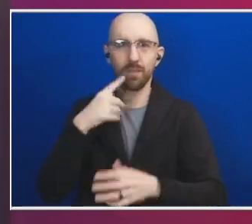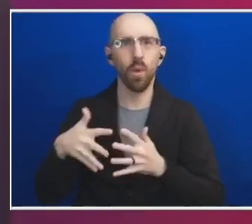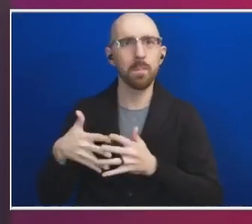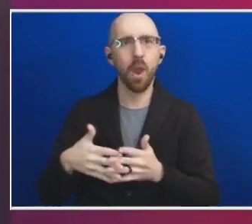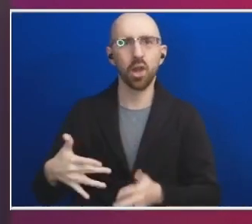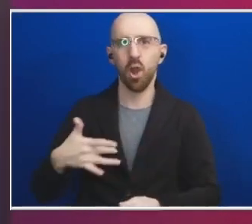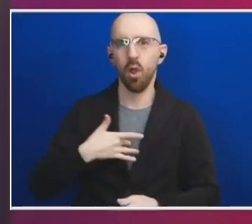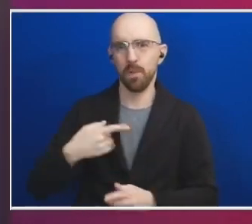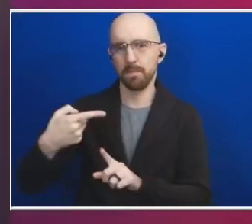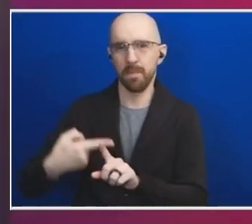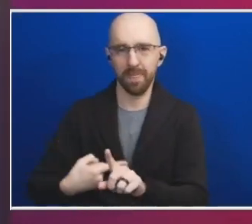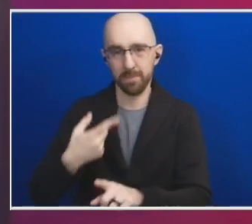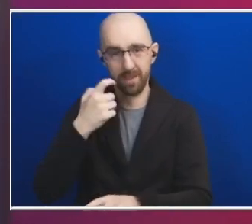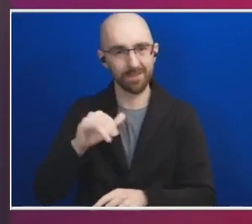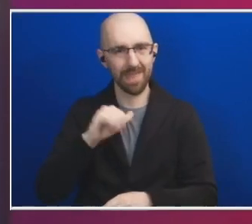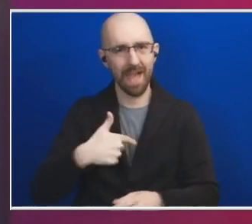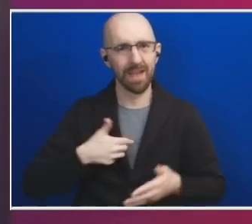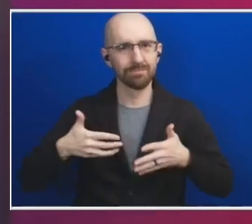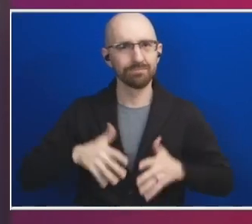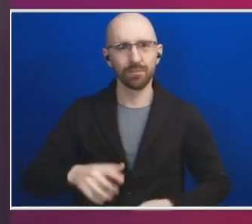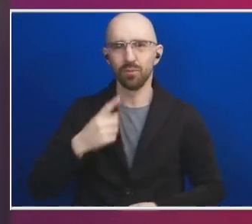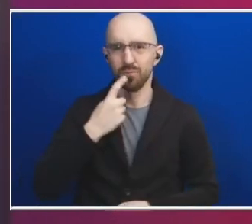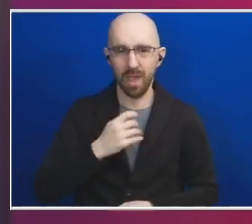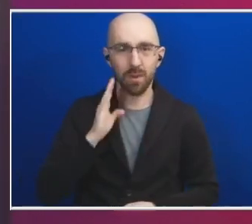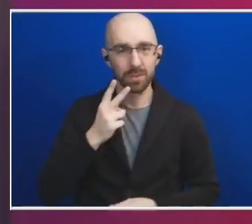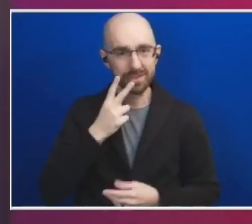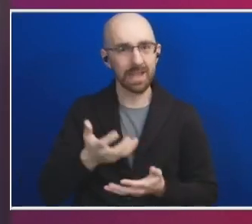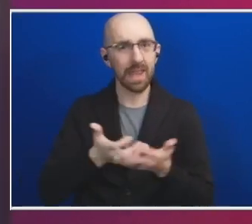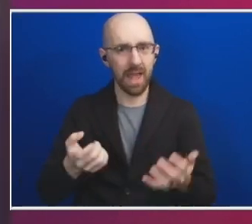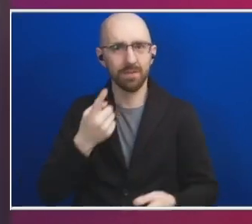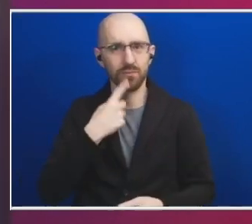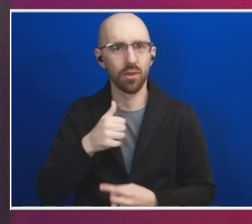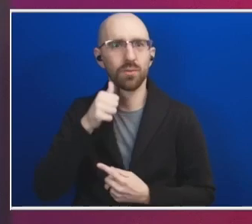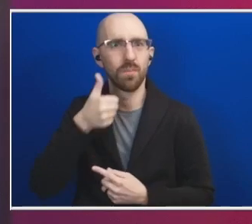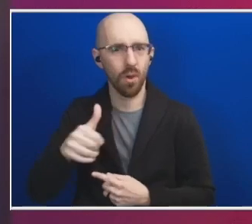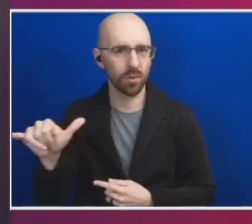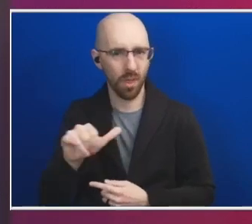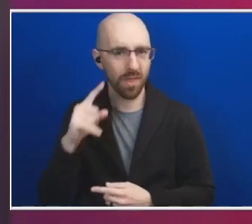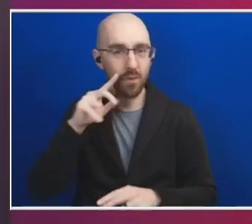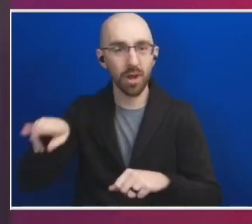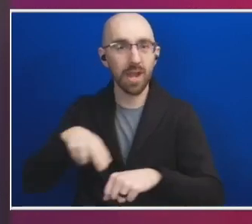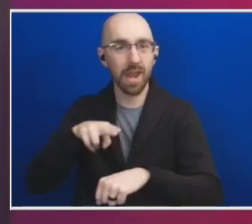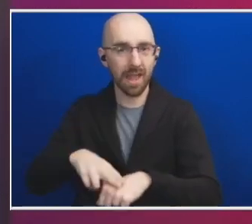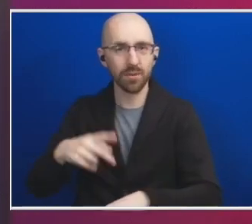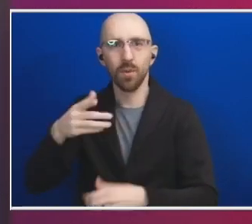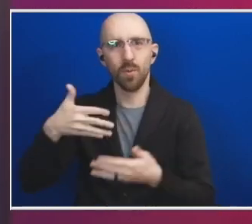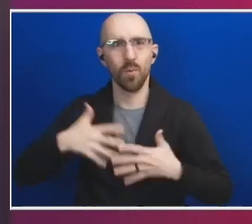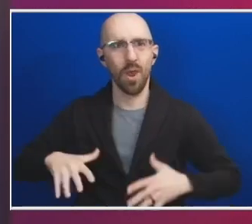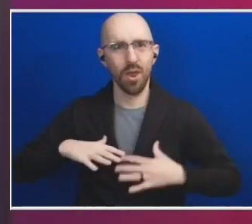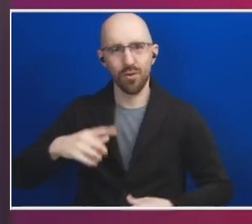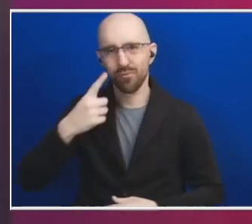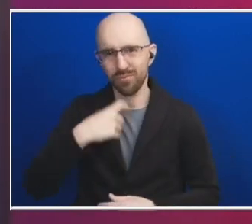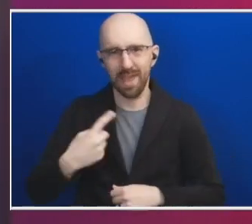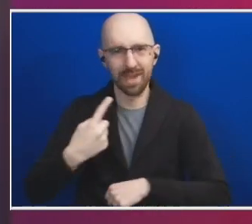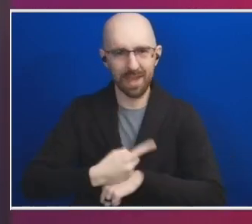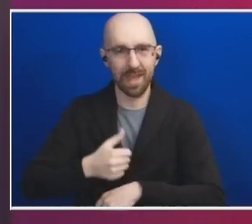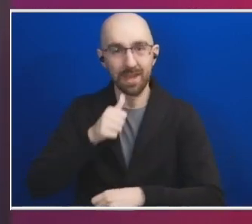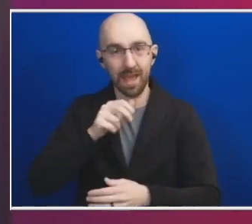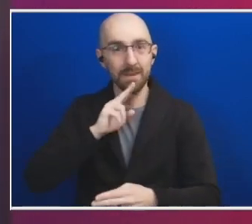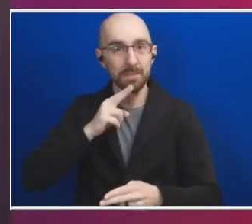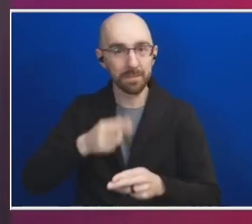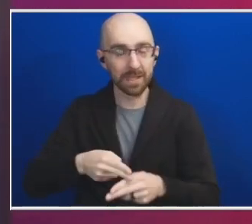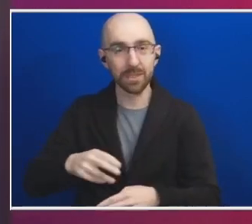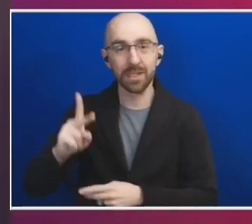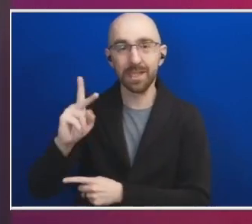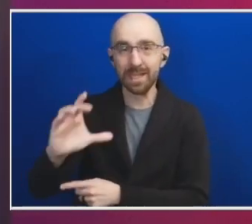Because of that, I'm wearing red, and you're going to see a lot of red tomorrow as well for National Wear Red Day, not to mention the Chiefs being in the Super Bowl, so